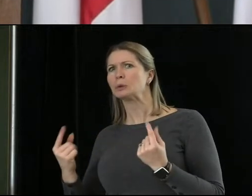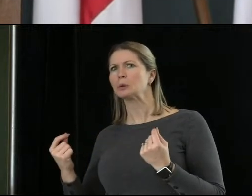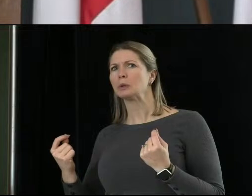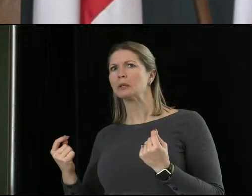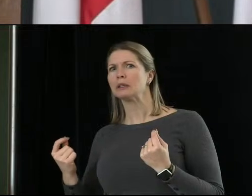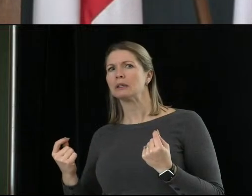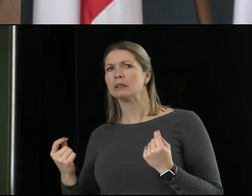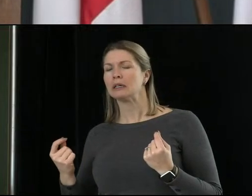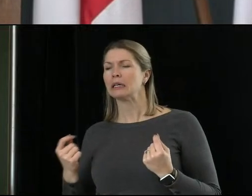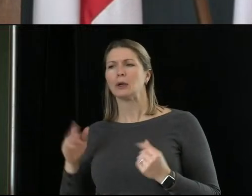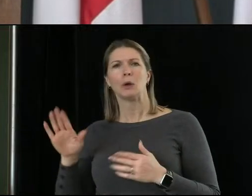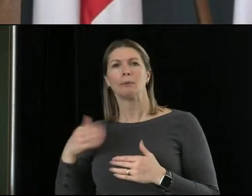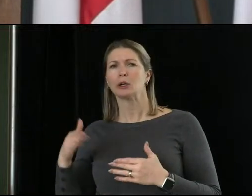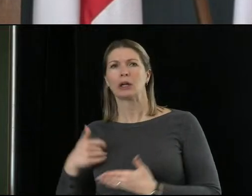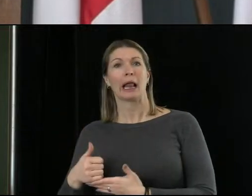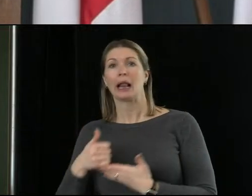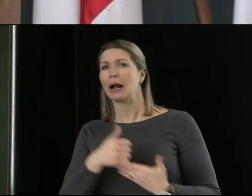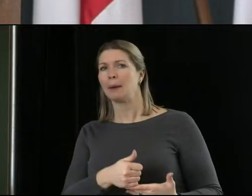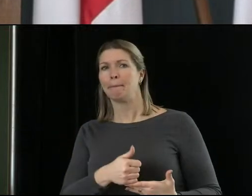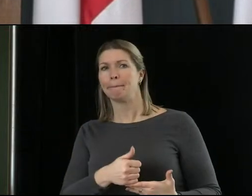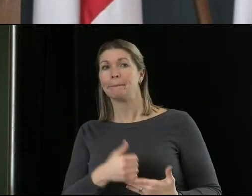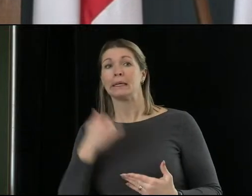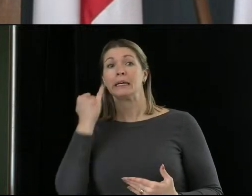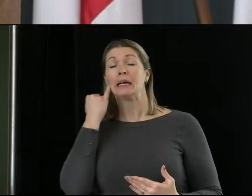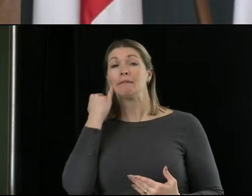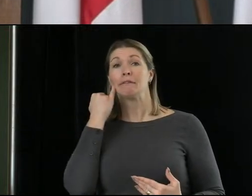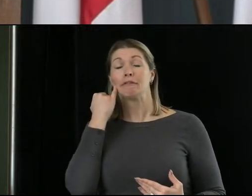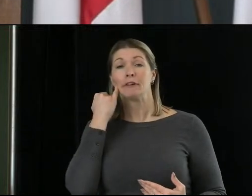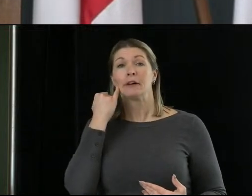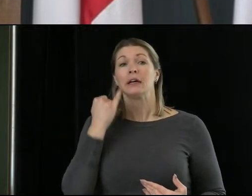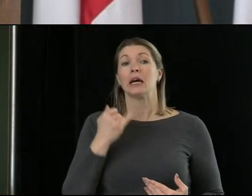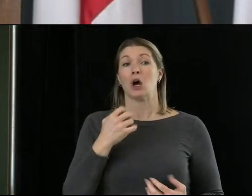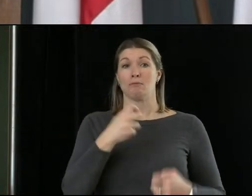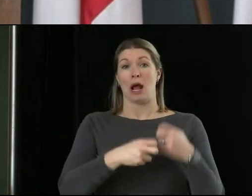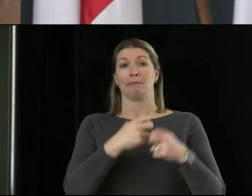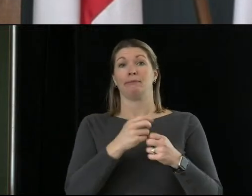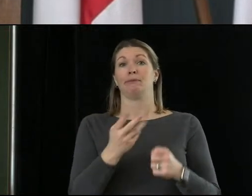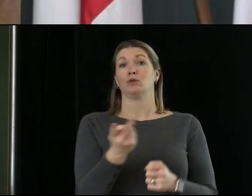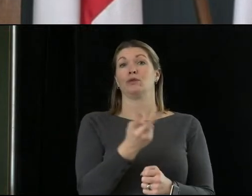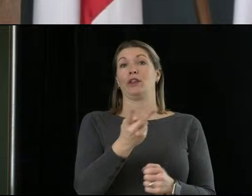wrong with this relationship, Julianne would have to get out of it on her own.